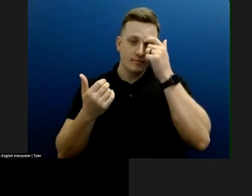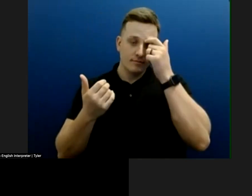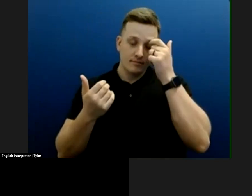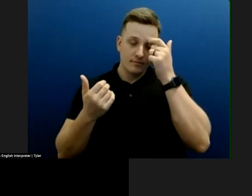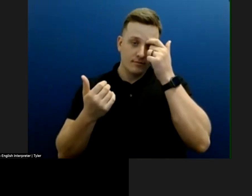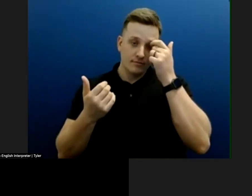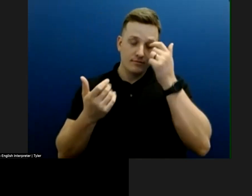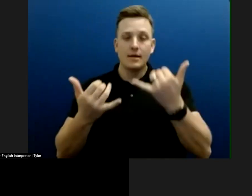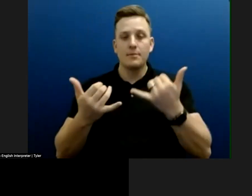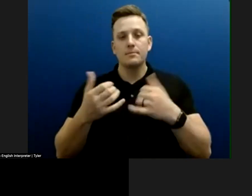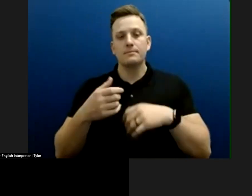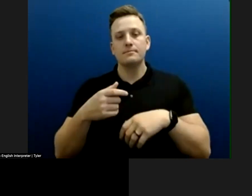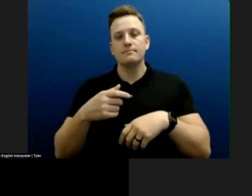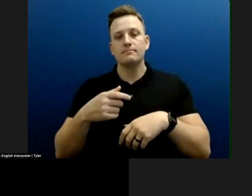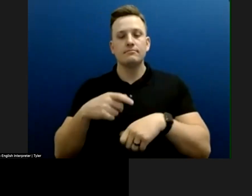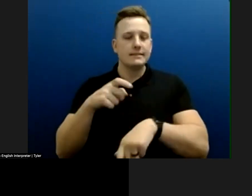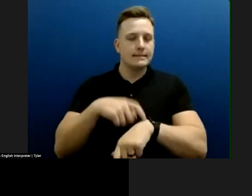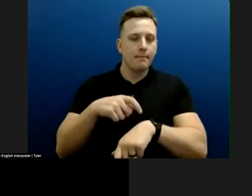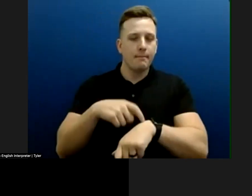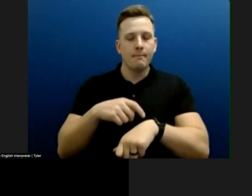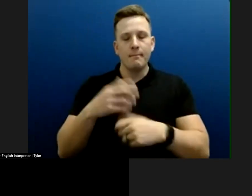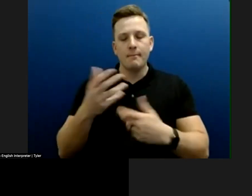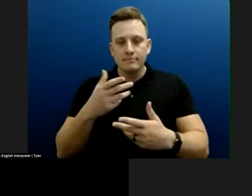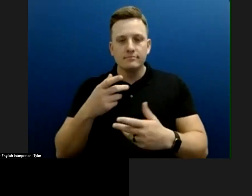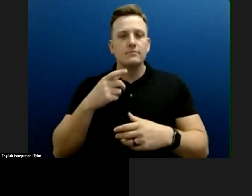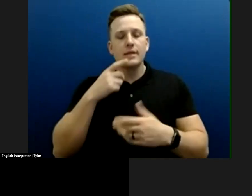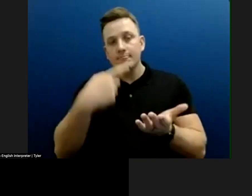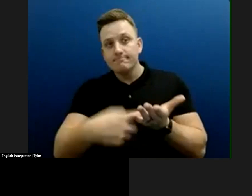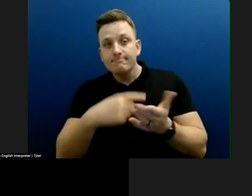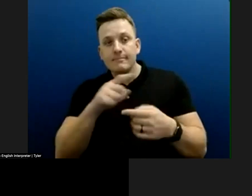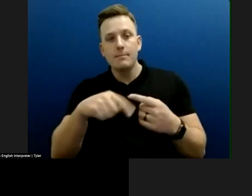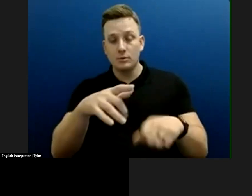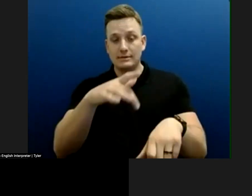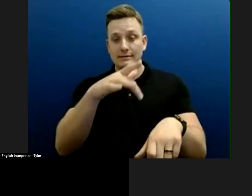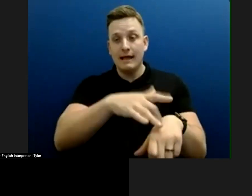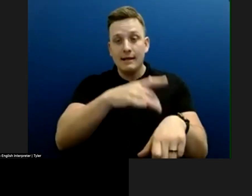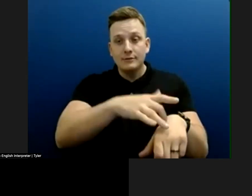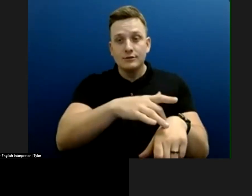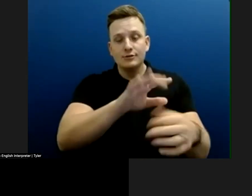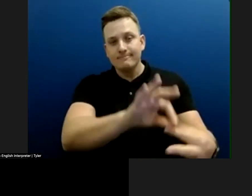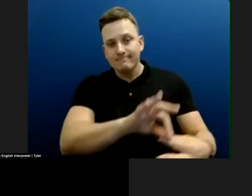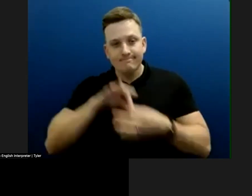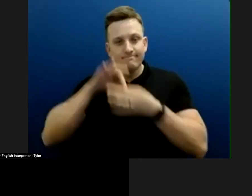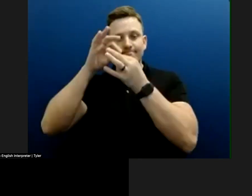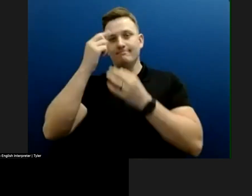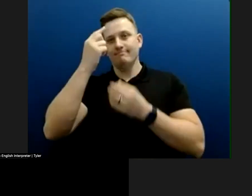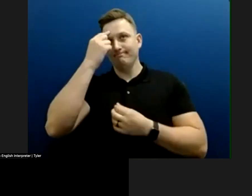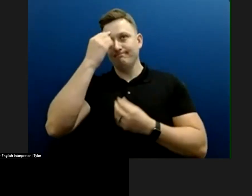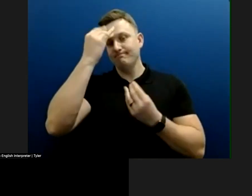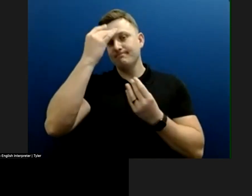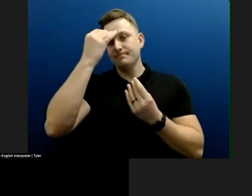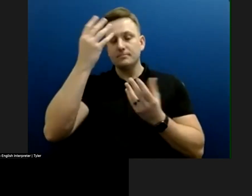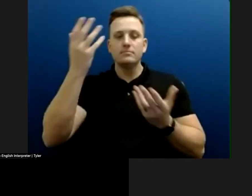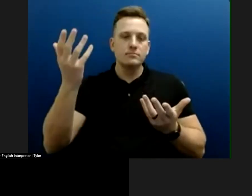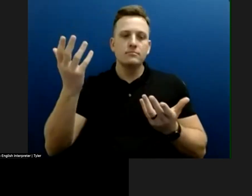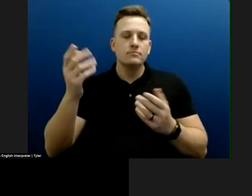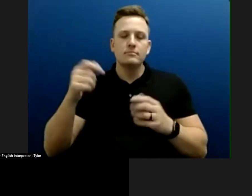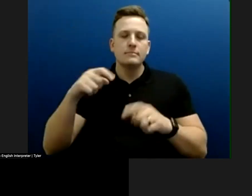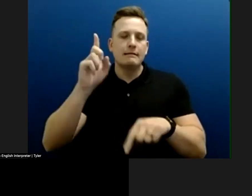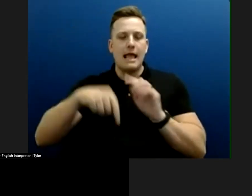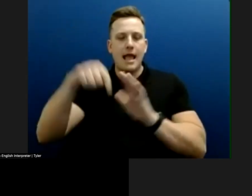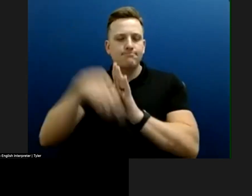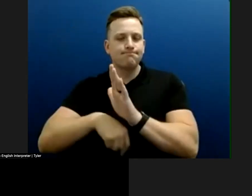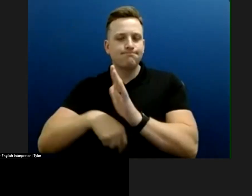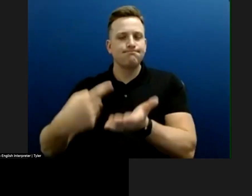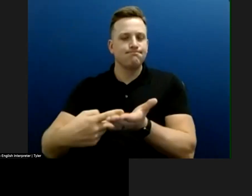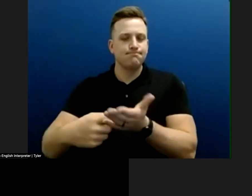whole aspect of touch, and particularly the neurological things that are happening here. And if you really want to follow that